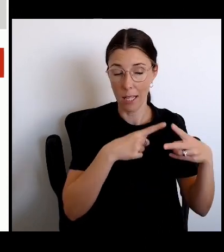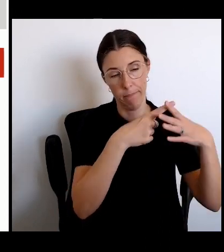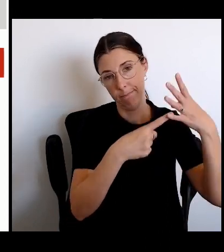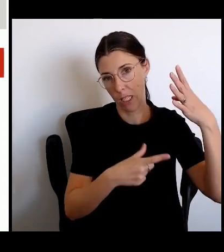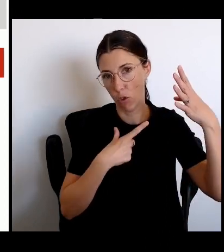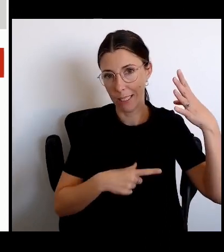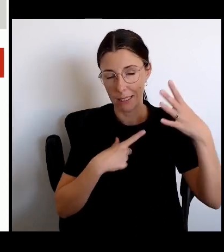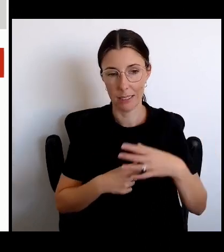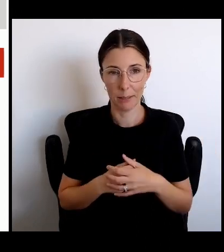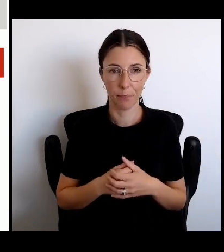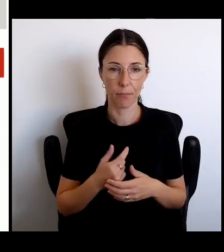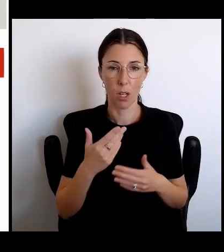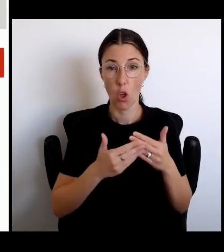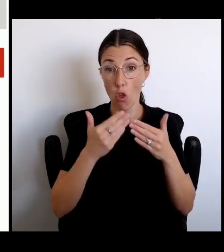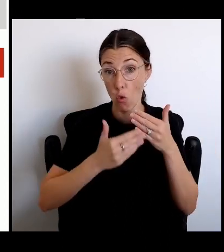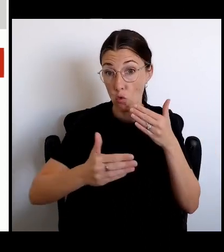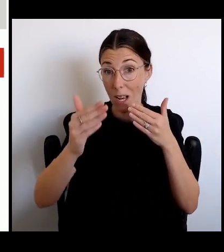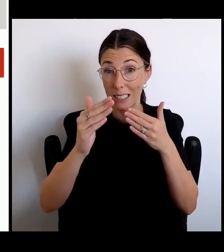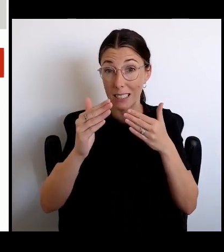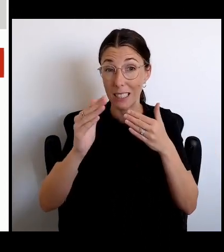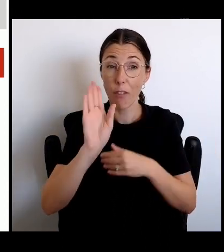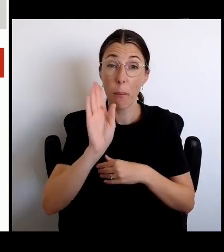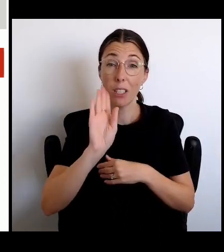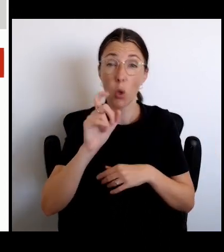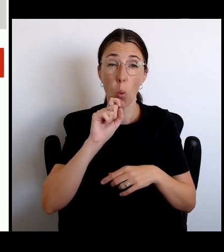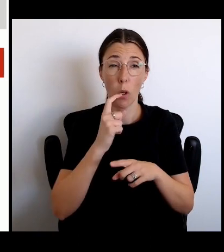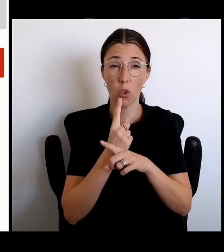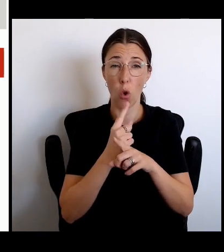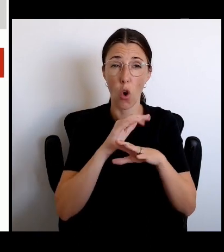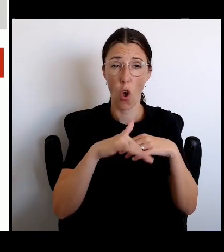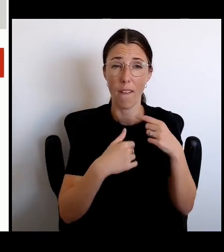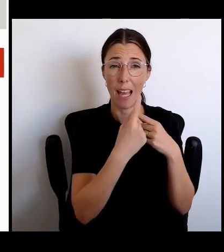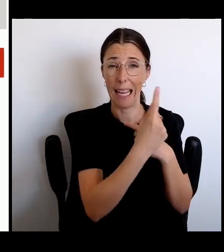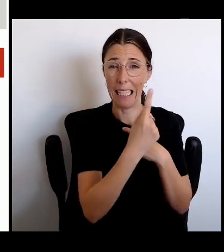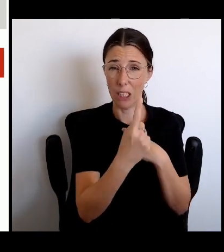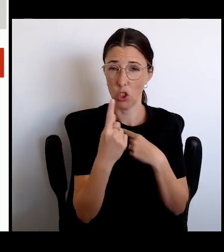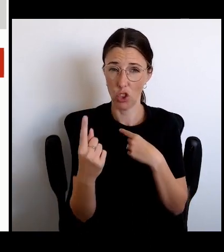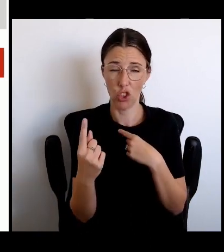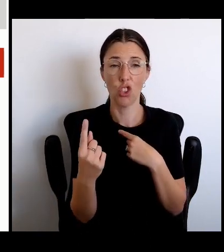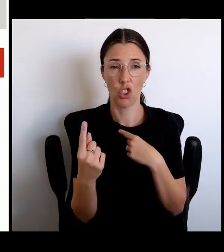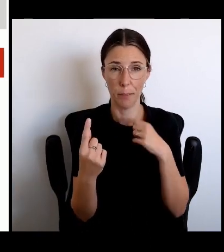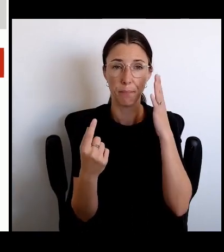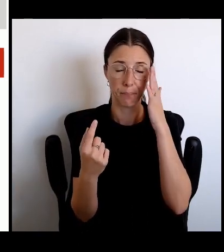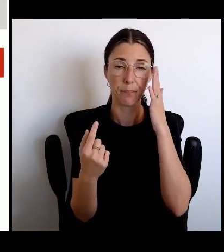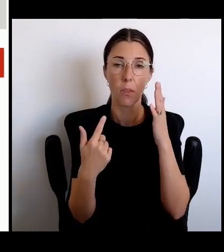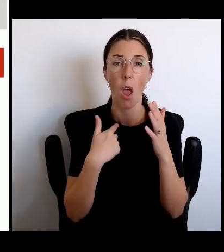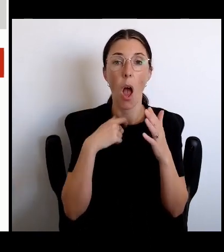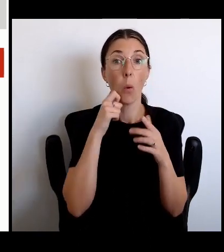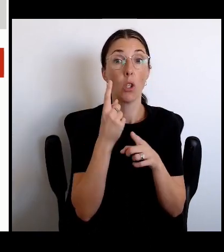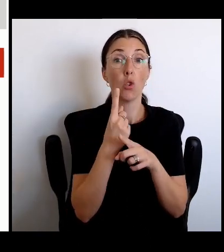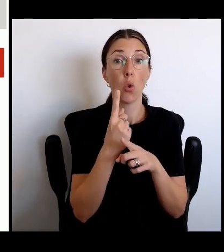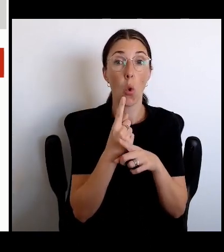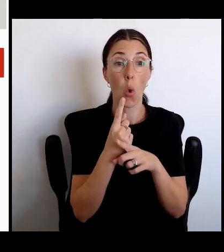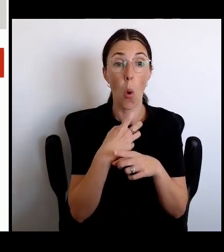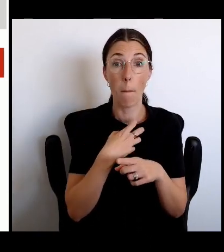So I'm going to spend the rest of the presentation walking you through each of the segments. I will dwell a little bit more on the segments